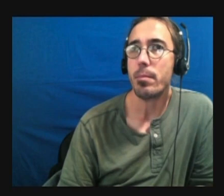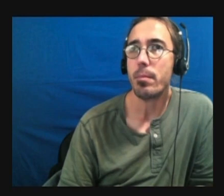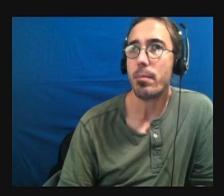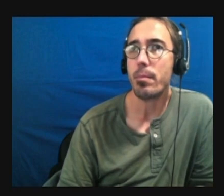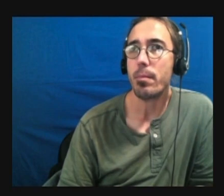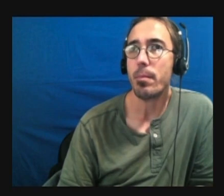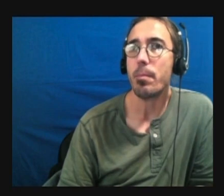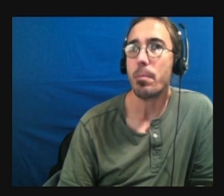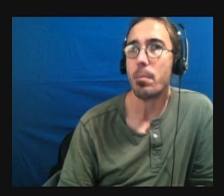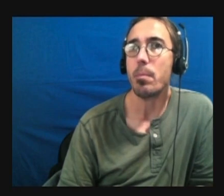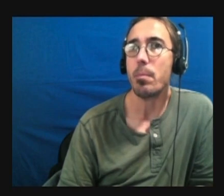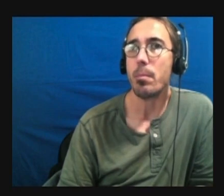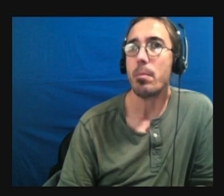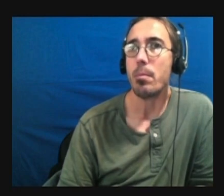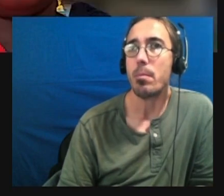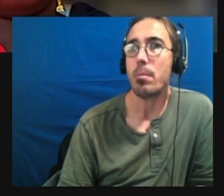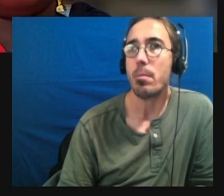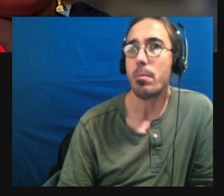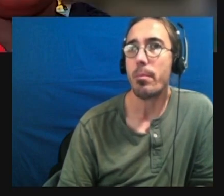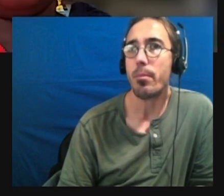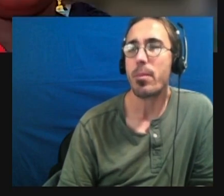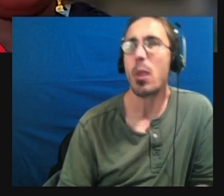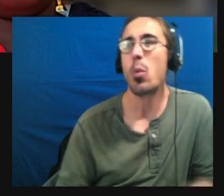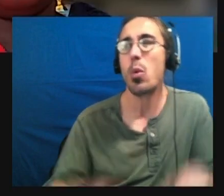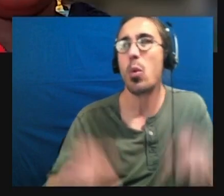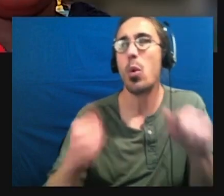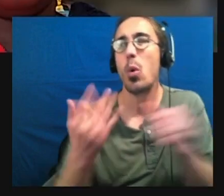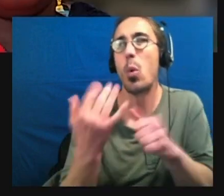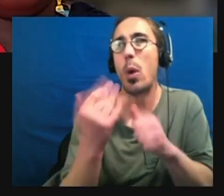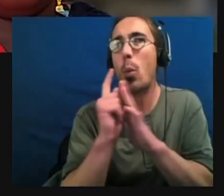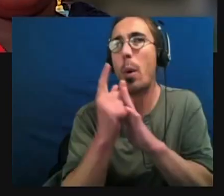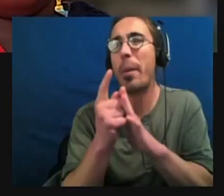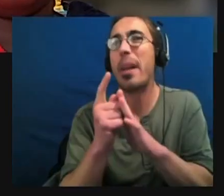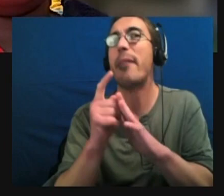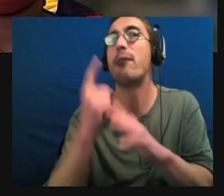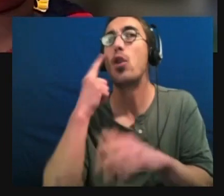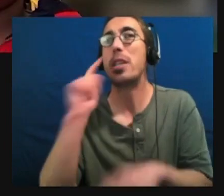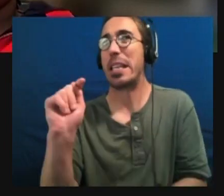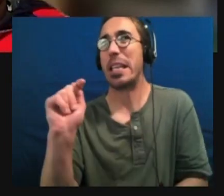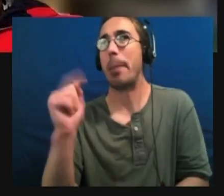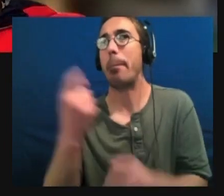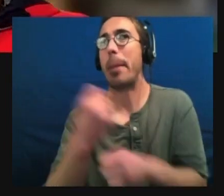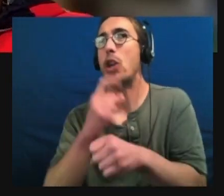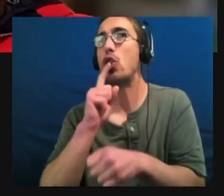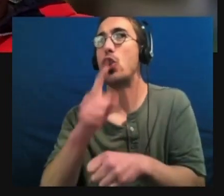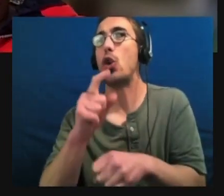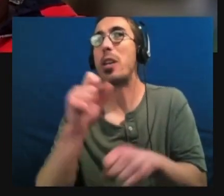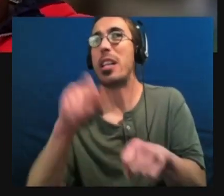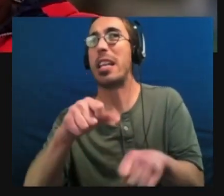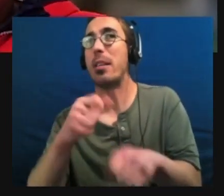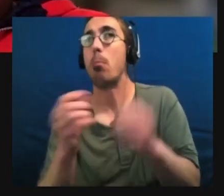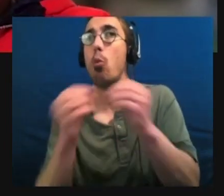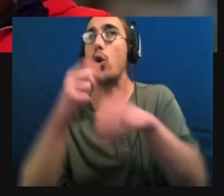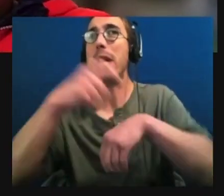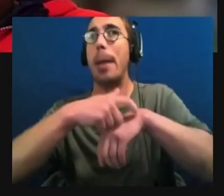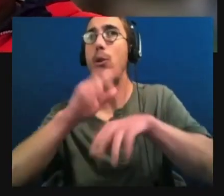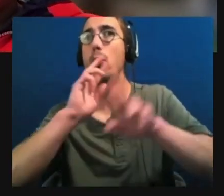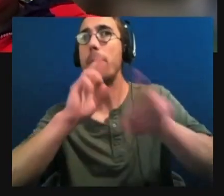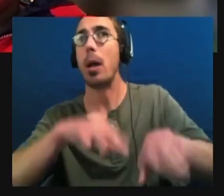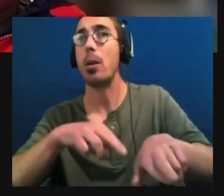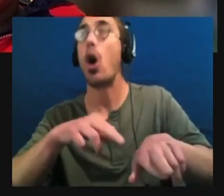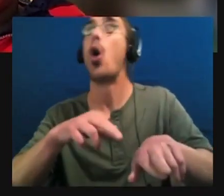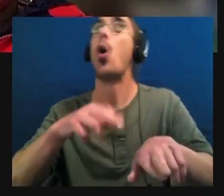So we'll just give a moment for T, just in case she needs to catch up. Oh, we lost T.